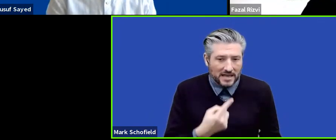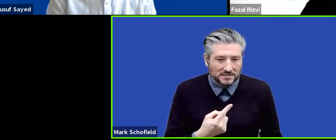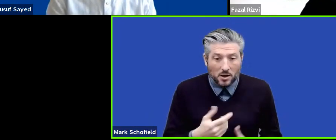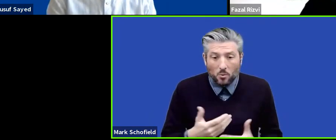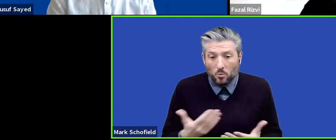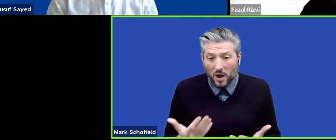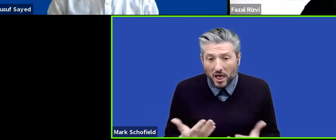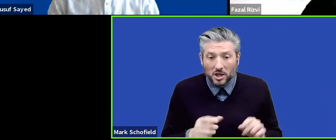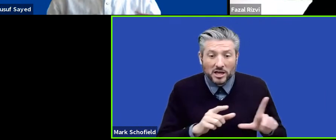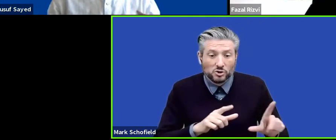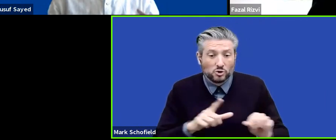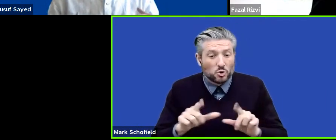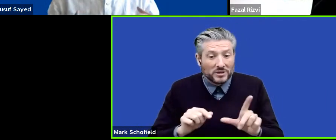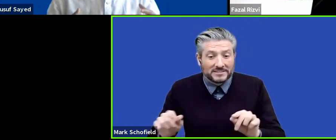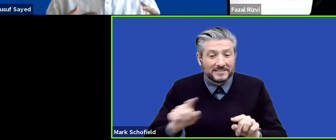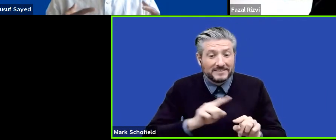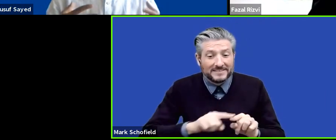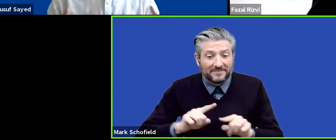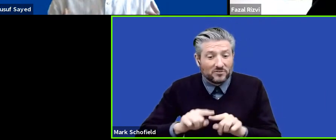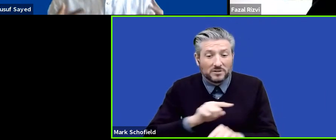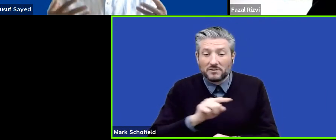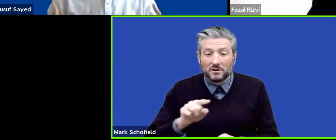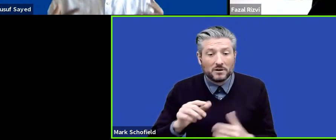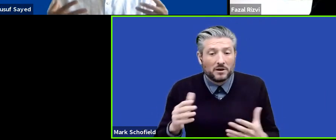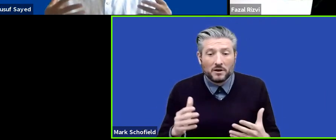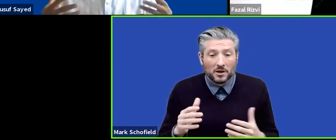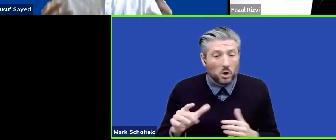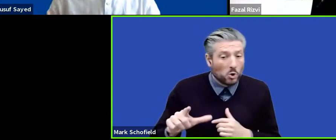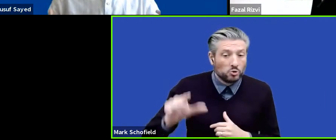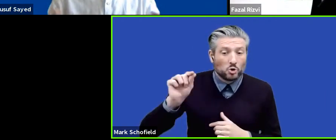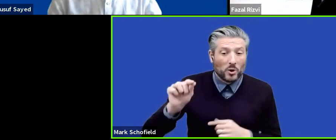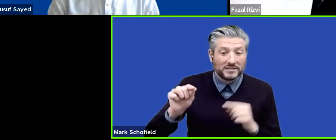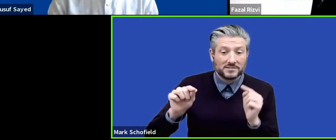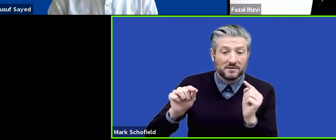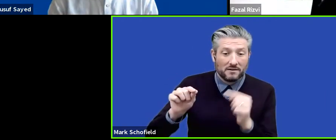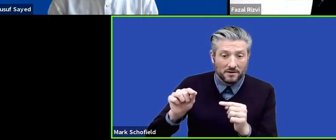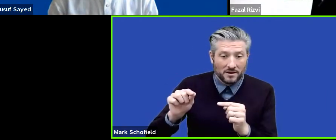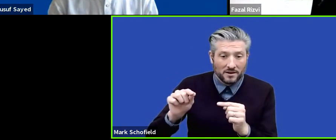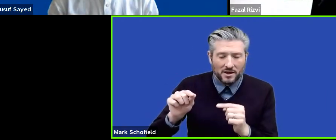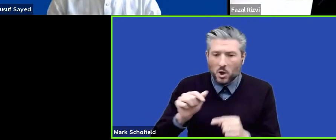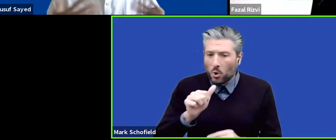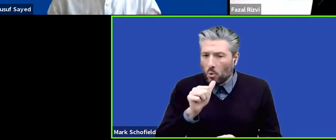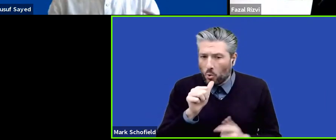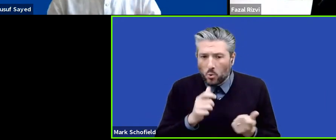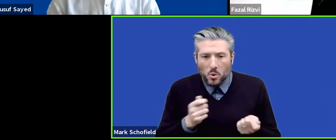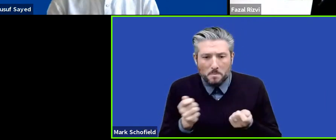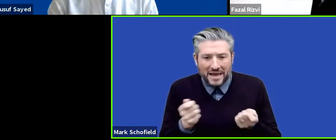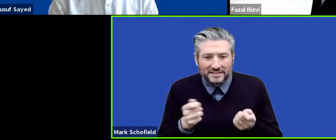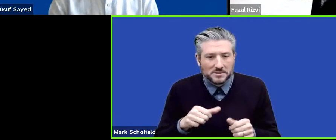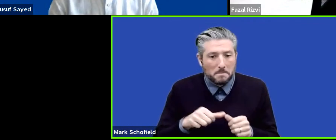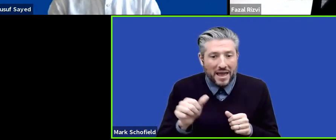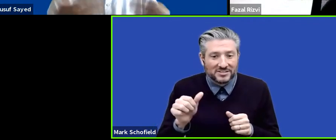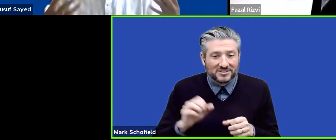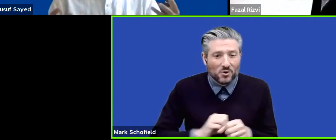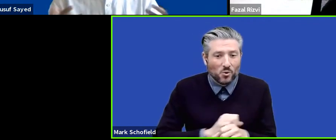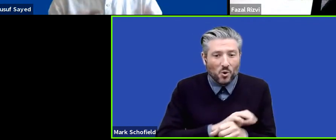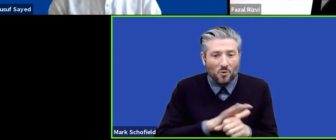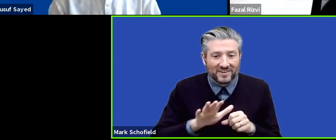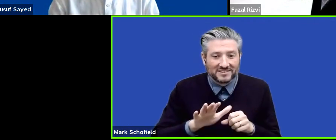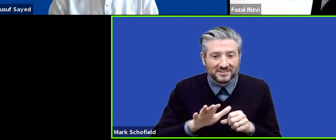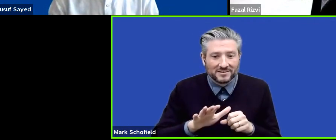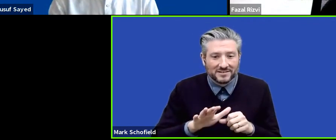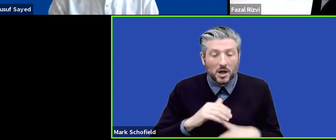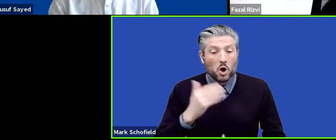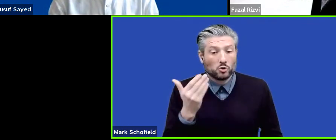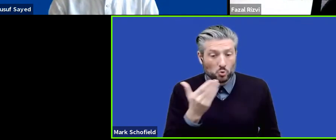that they've made has revealed that the group that's managed the best from COVID and the closure of schools or